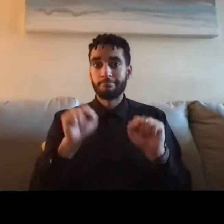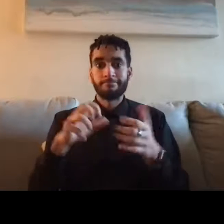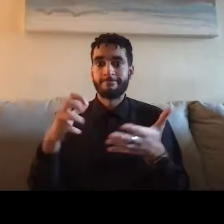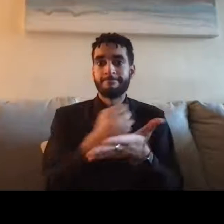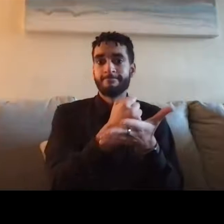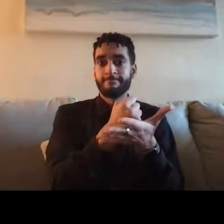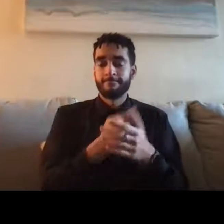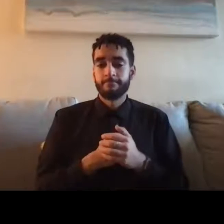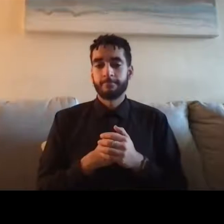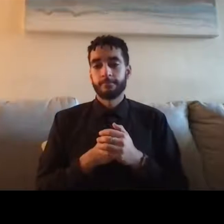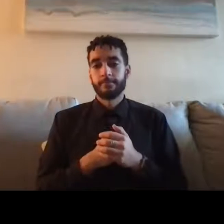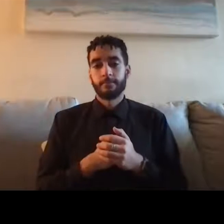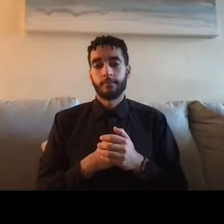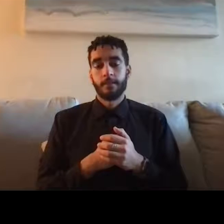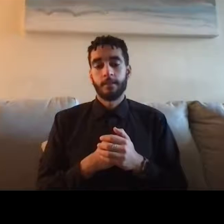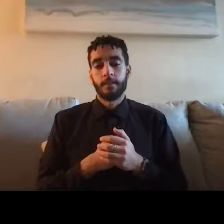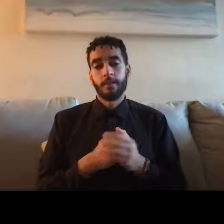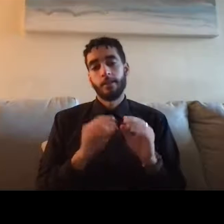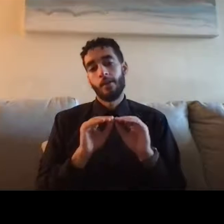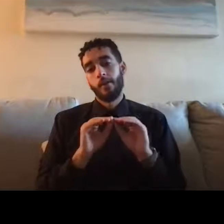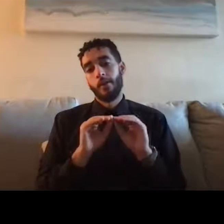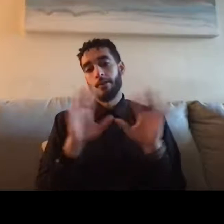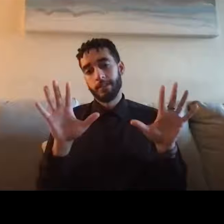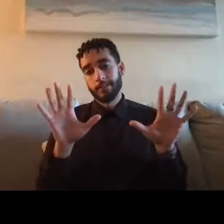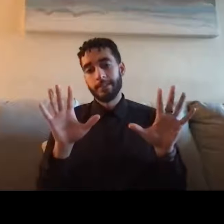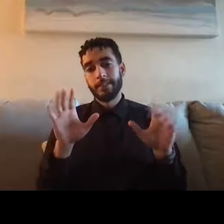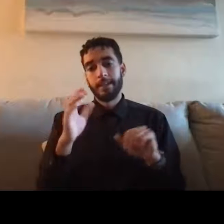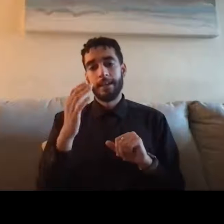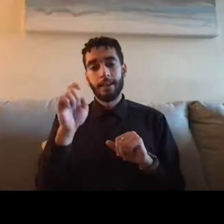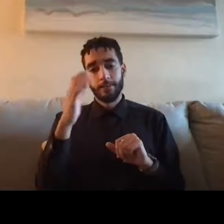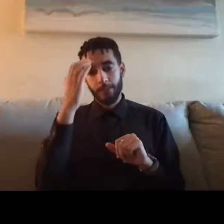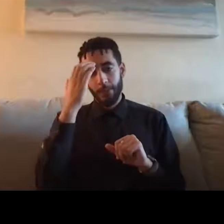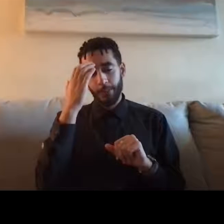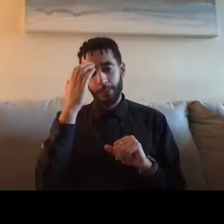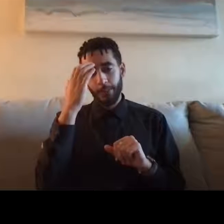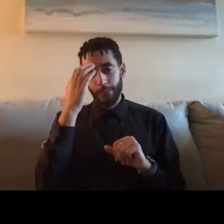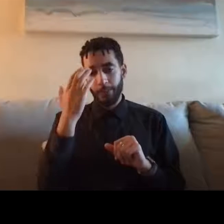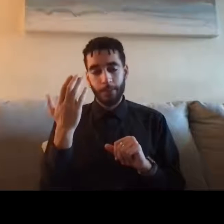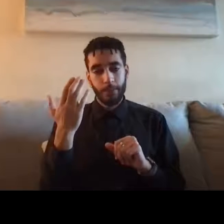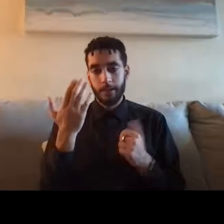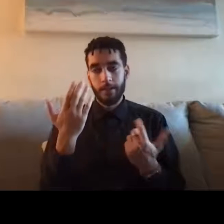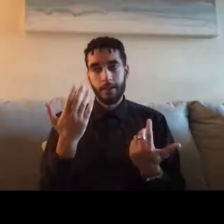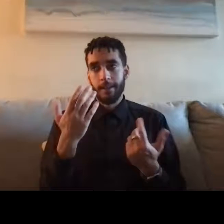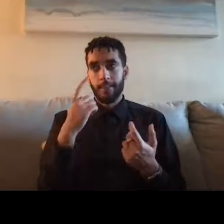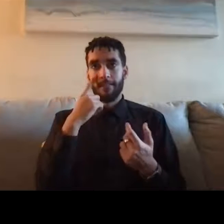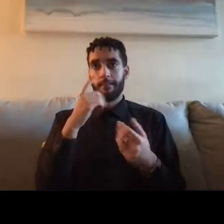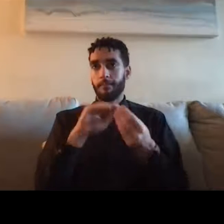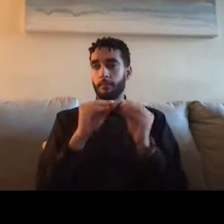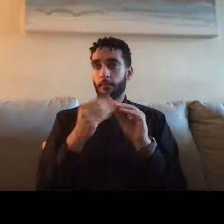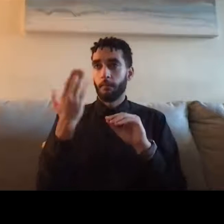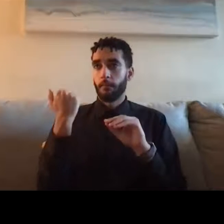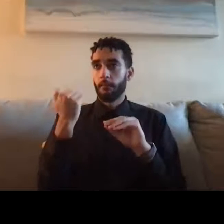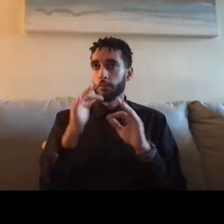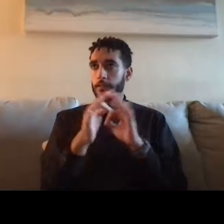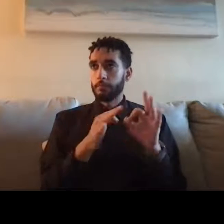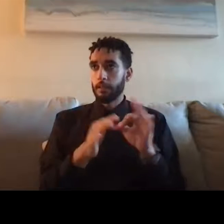have been identified here today. Though obviously we have to acknowledge that there are, again, I think the number earlier this in our